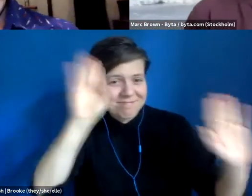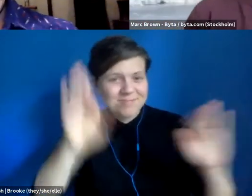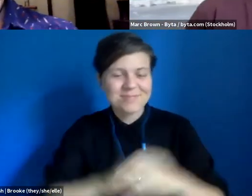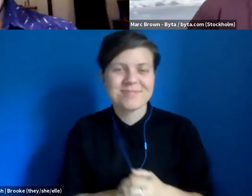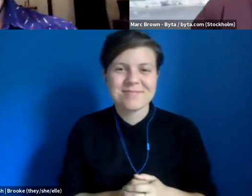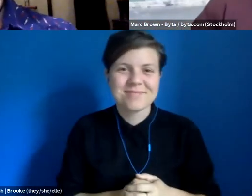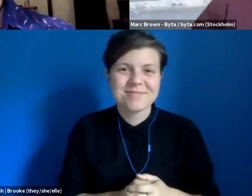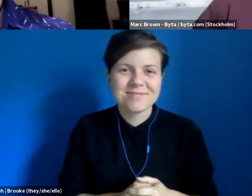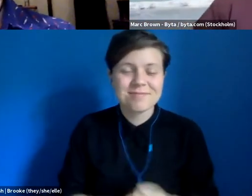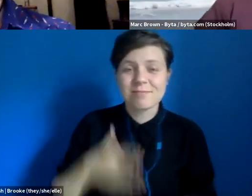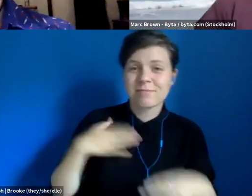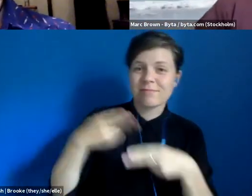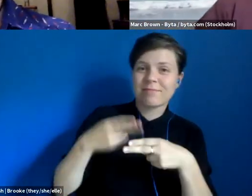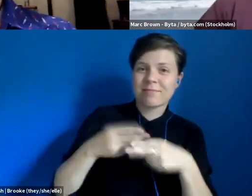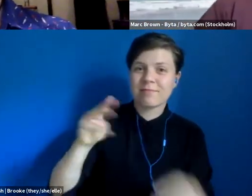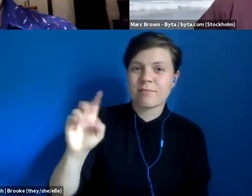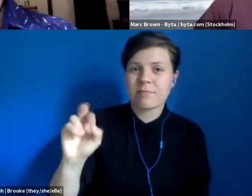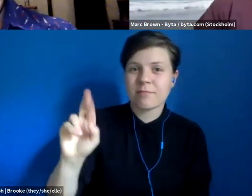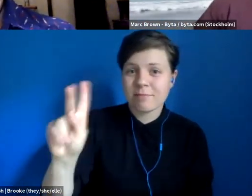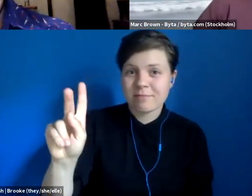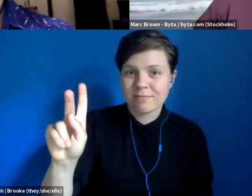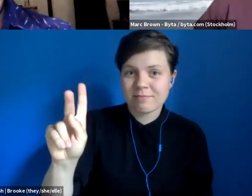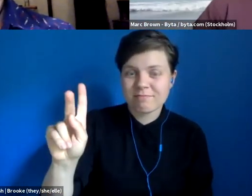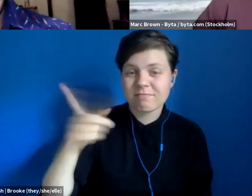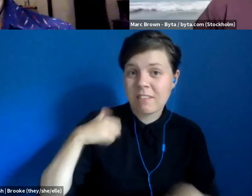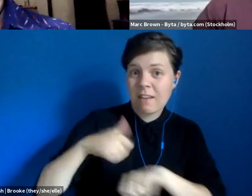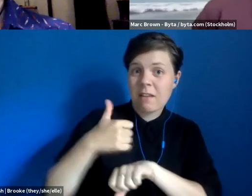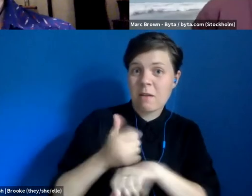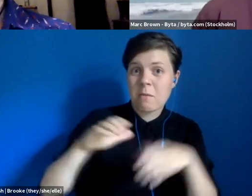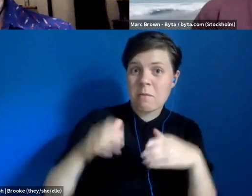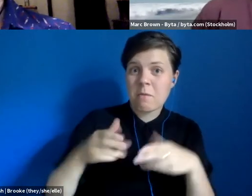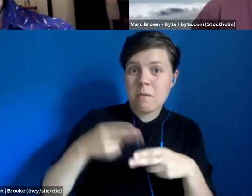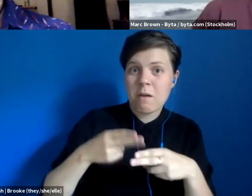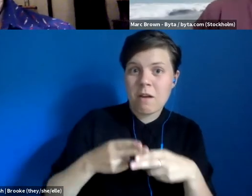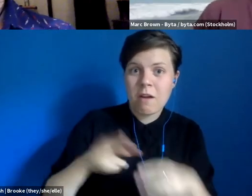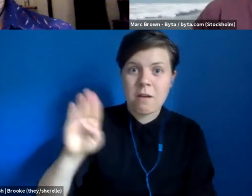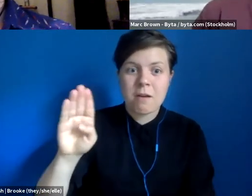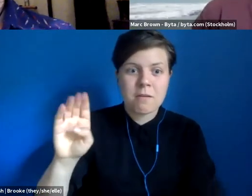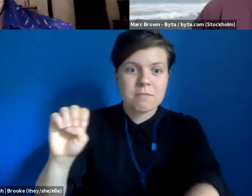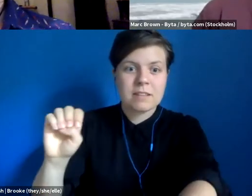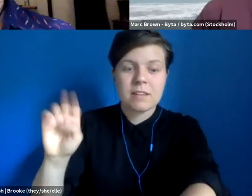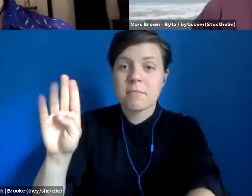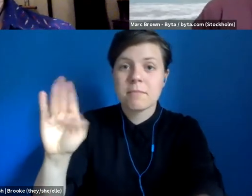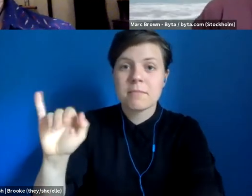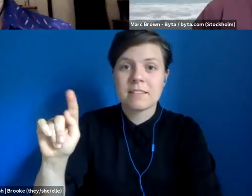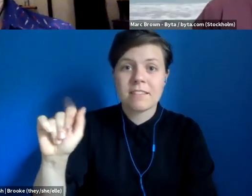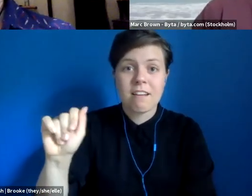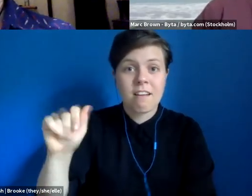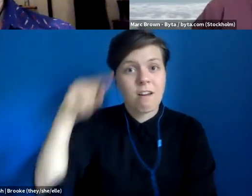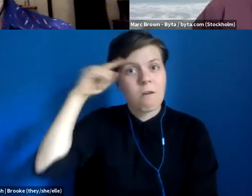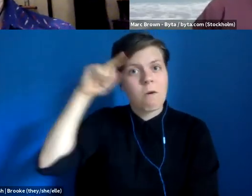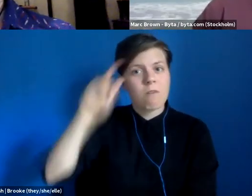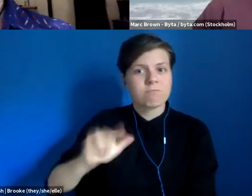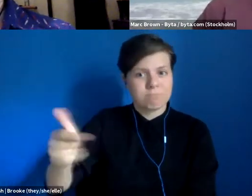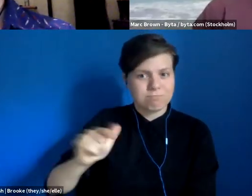My name is Mark. I'm the founder of Byta, the platform for sending and receiving digital audio. And along with